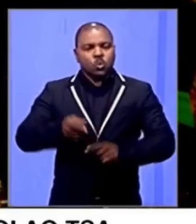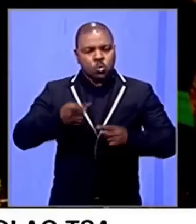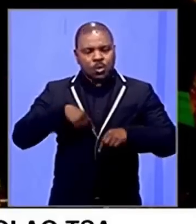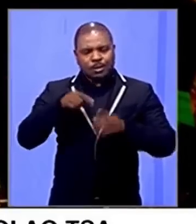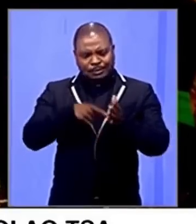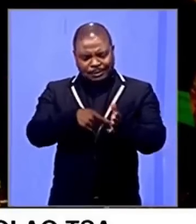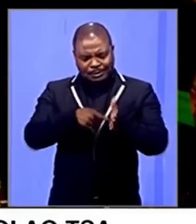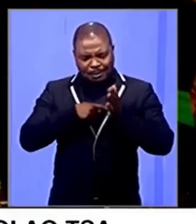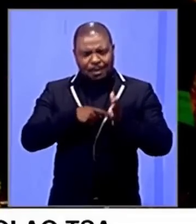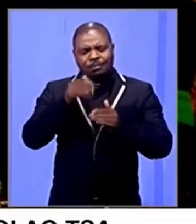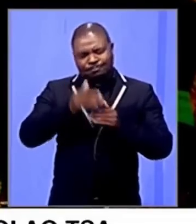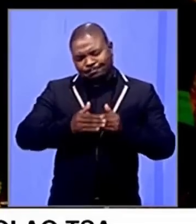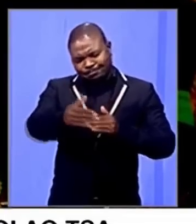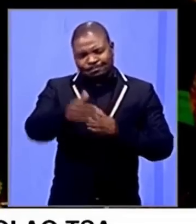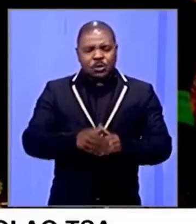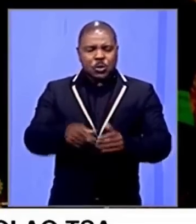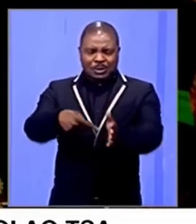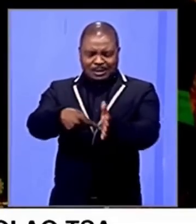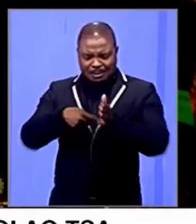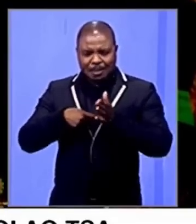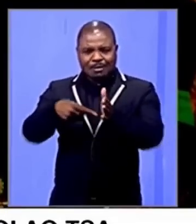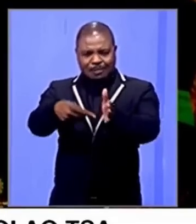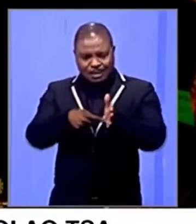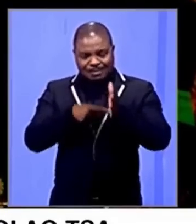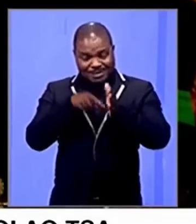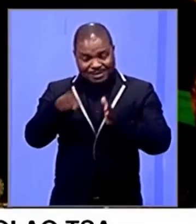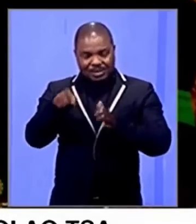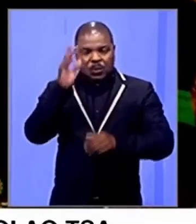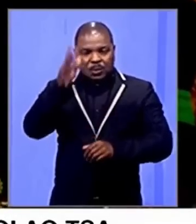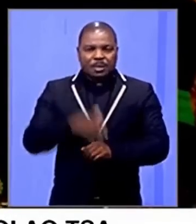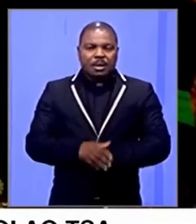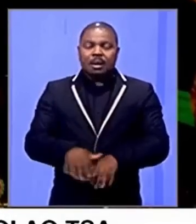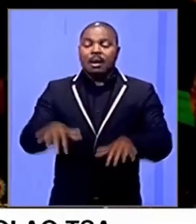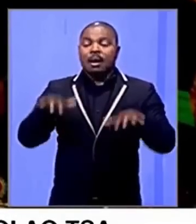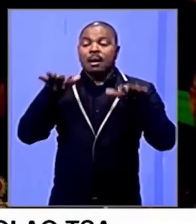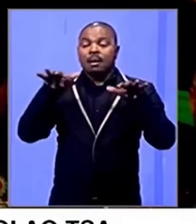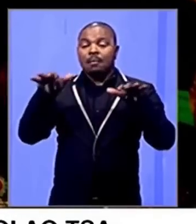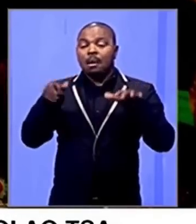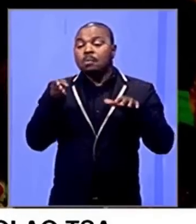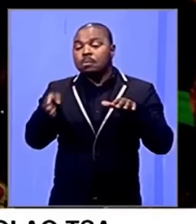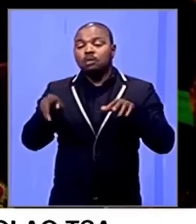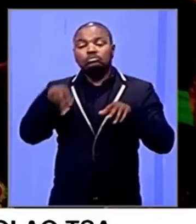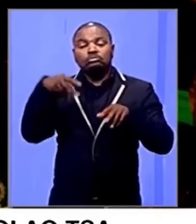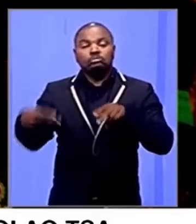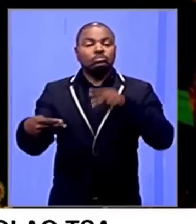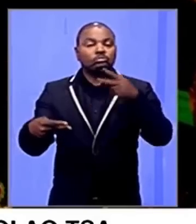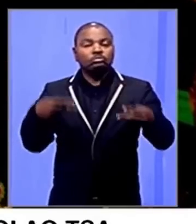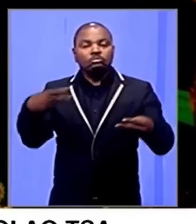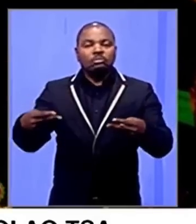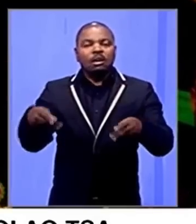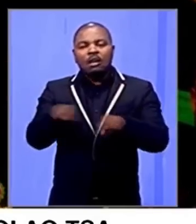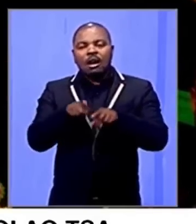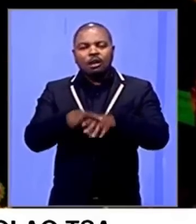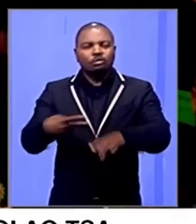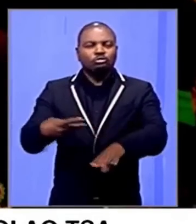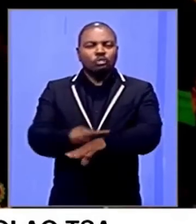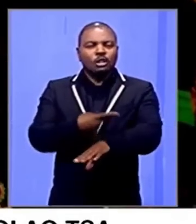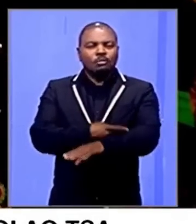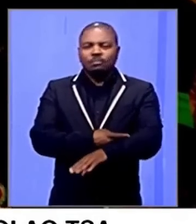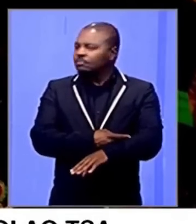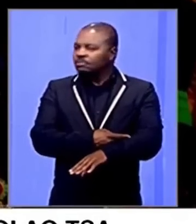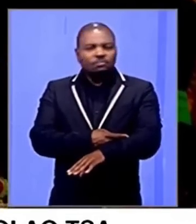demand for that day. Abantu abashona apha bekungewona amagusha